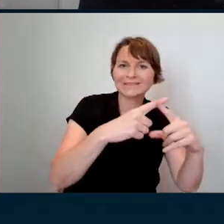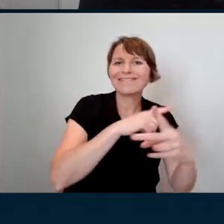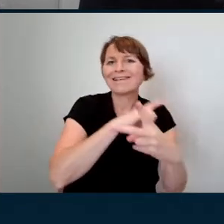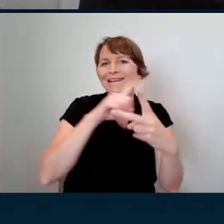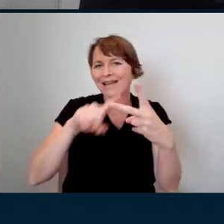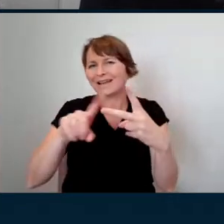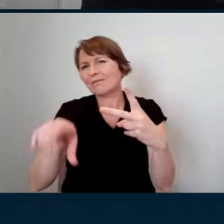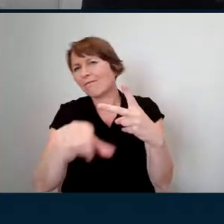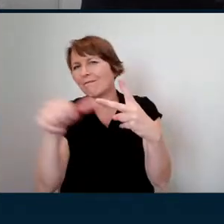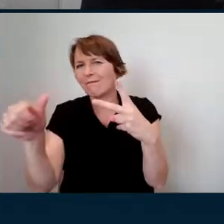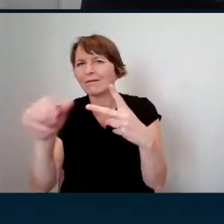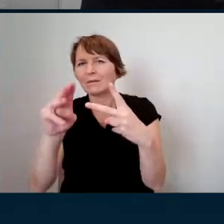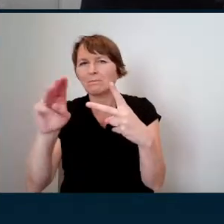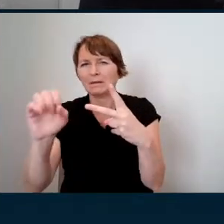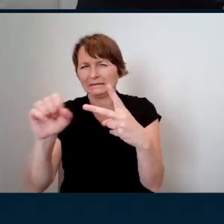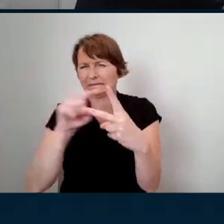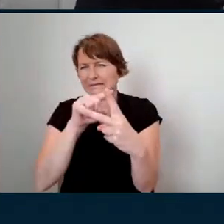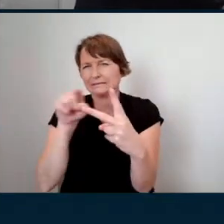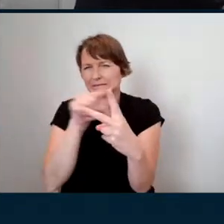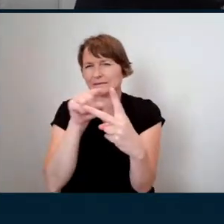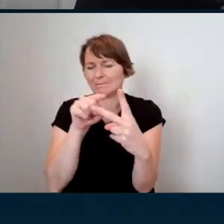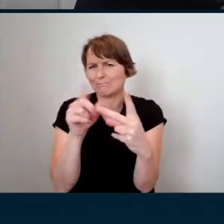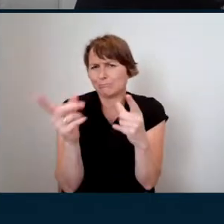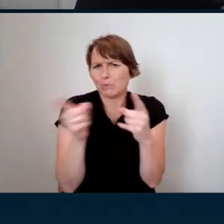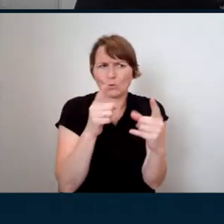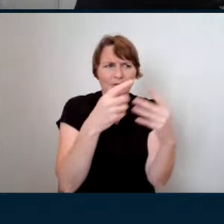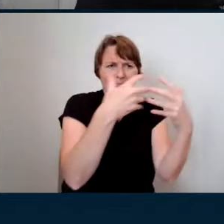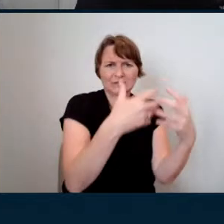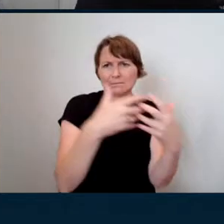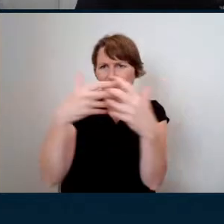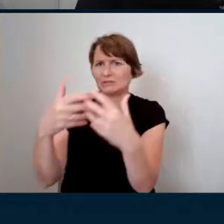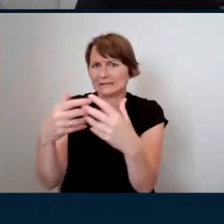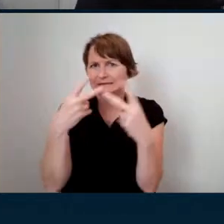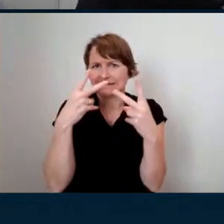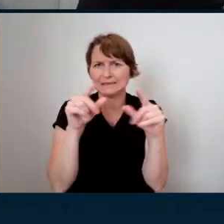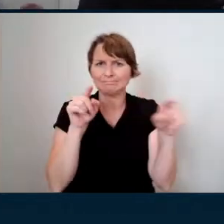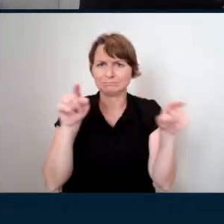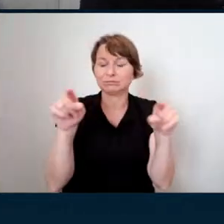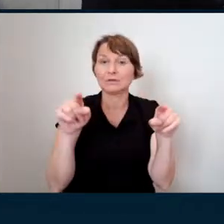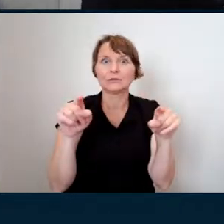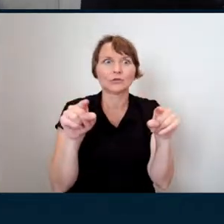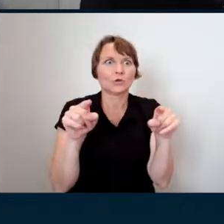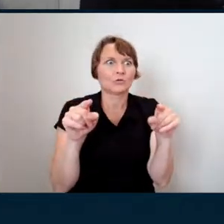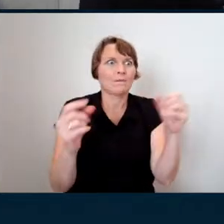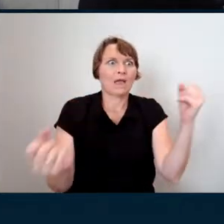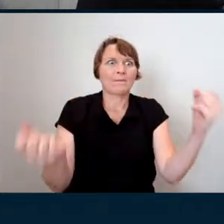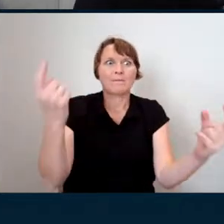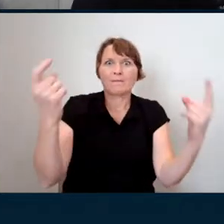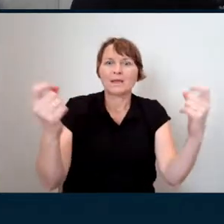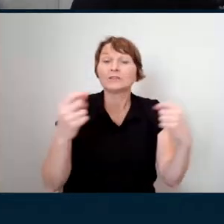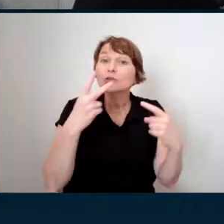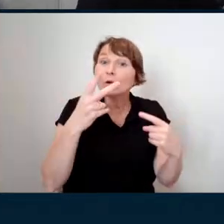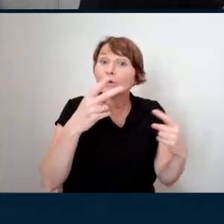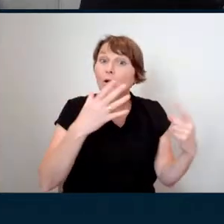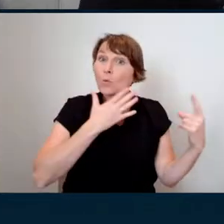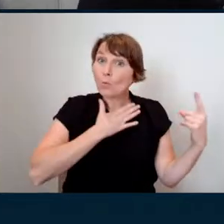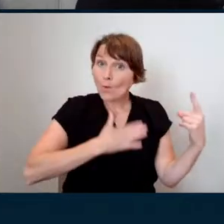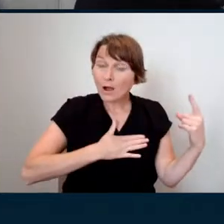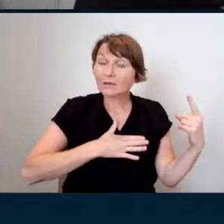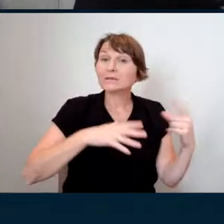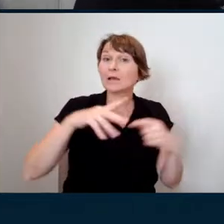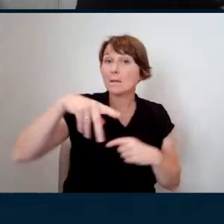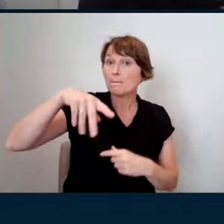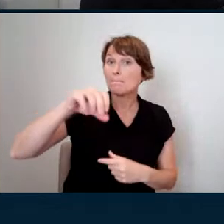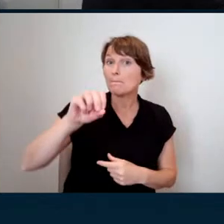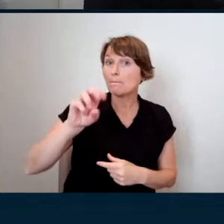And there's so much going on that it gets so much more fun to work with it. So if you're still working with Windows PowerShell and you think